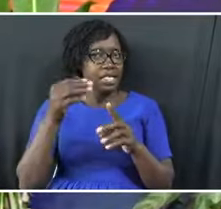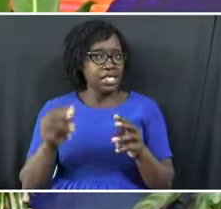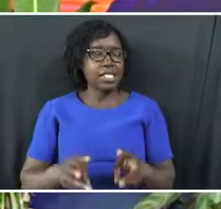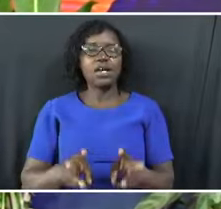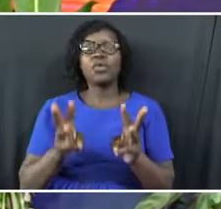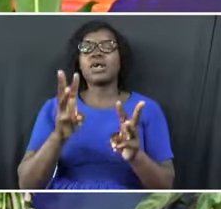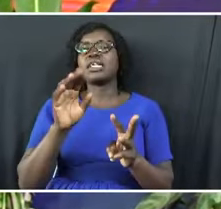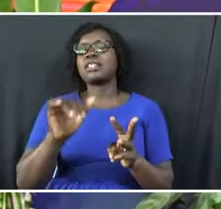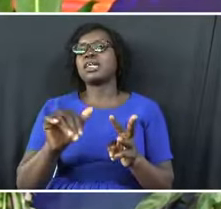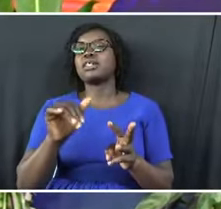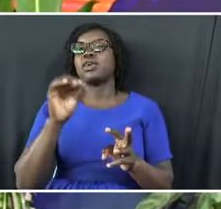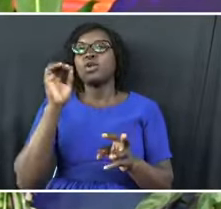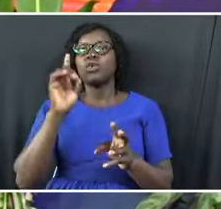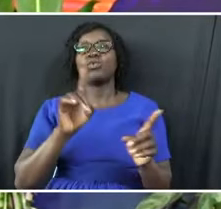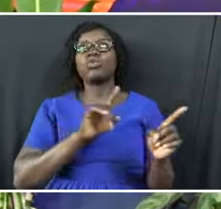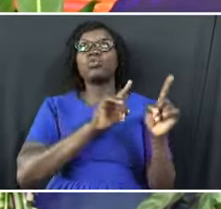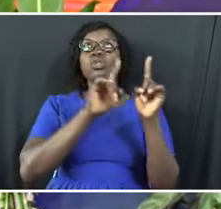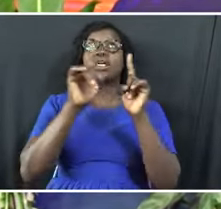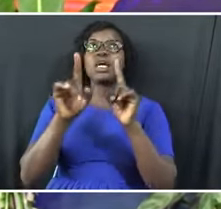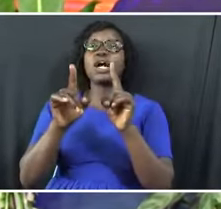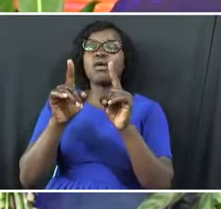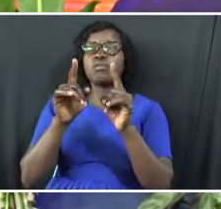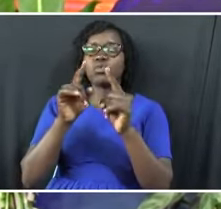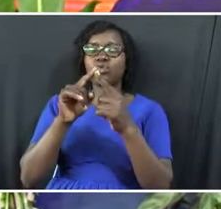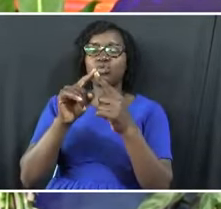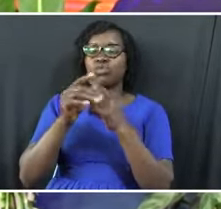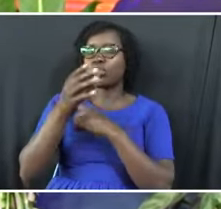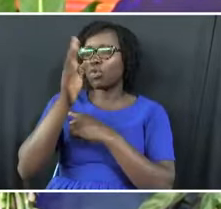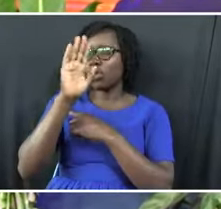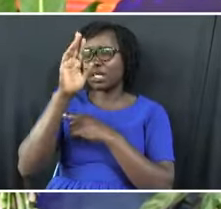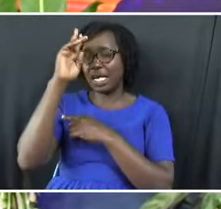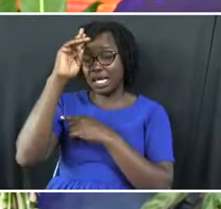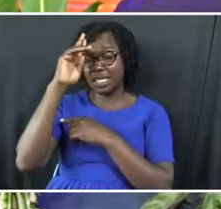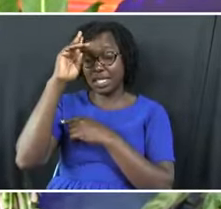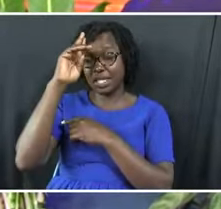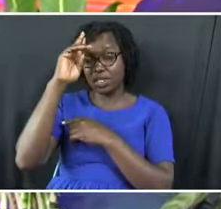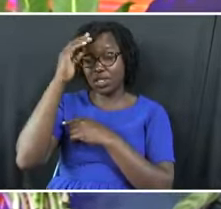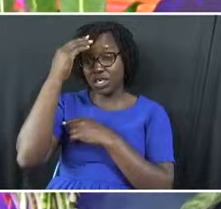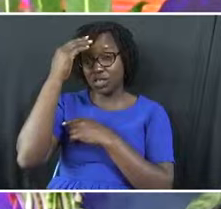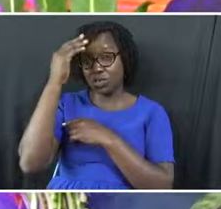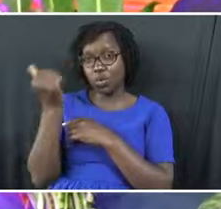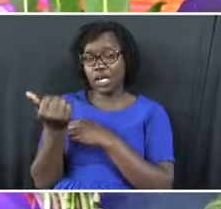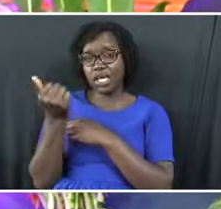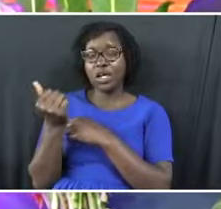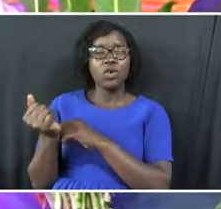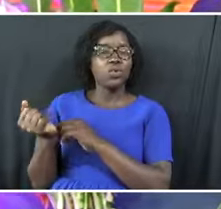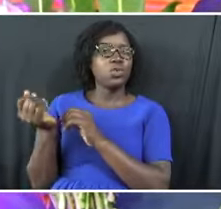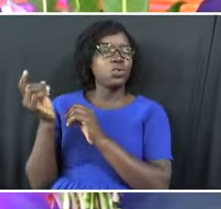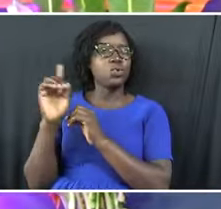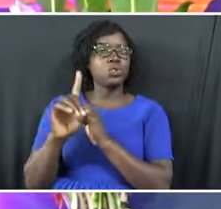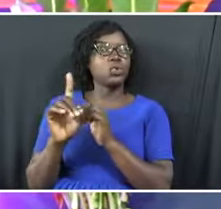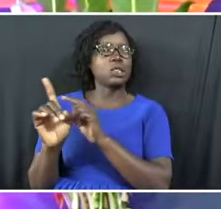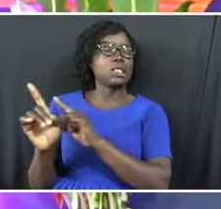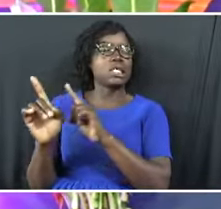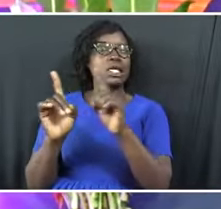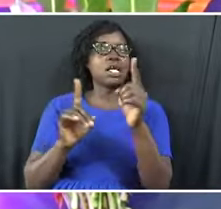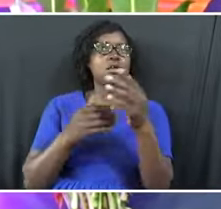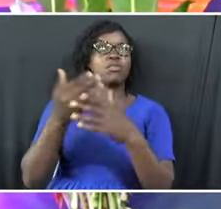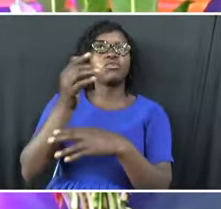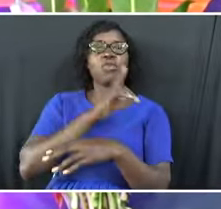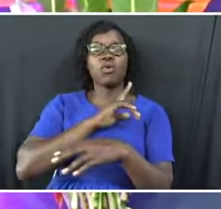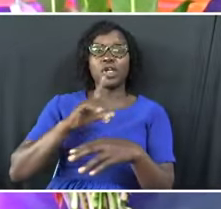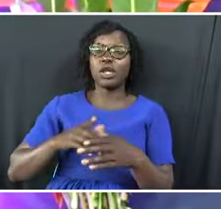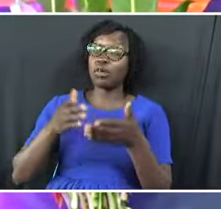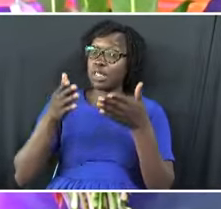way we are supposed to come, and there is the reason to ask why we are supposed to come in that